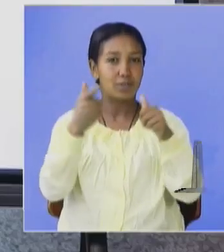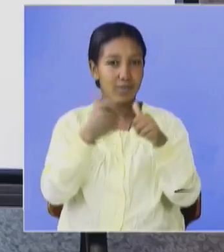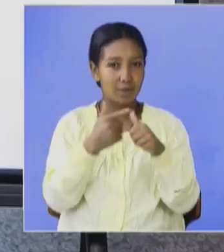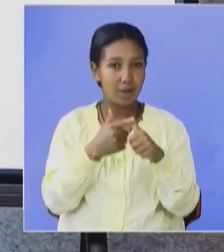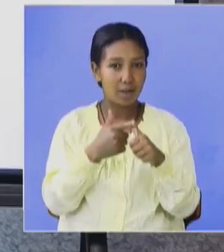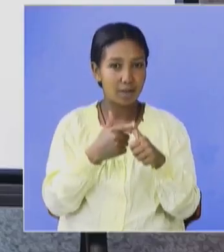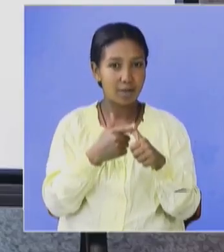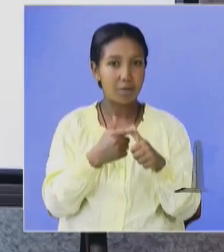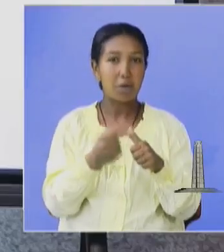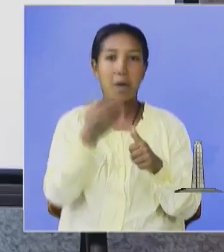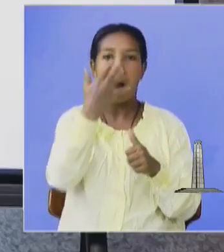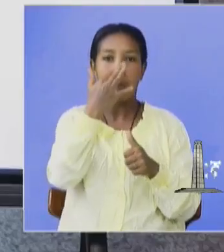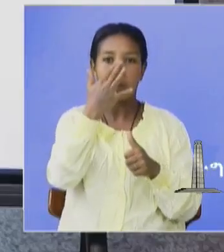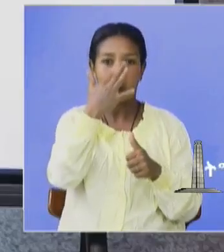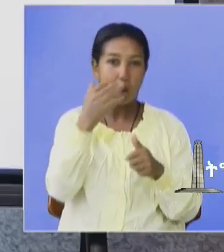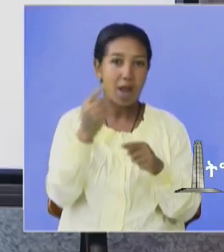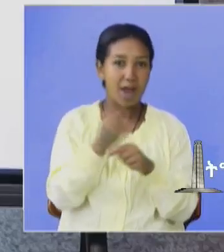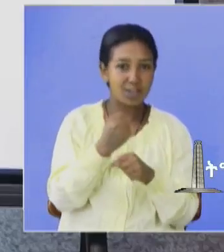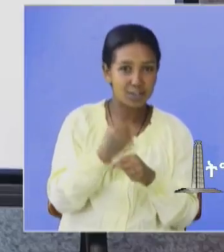like habitual action,